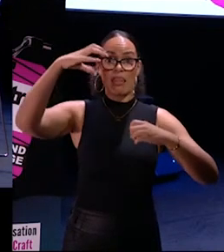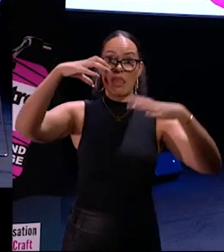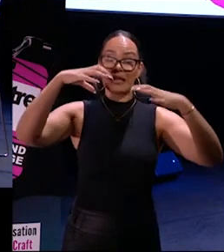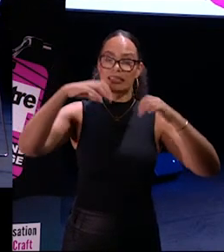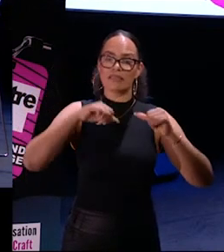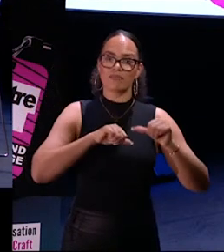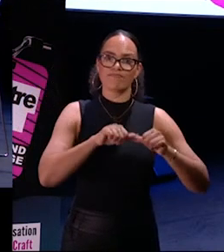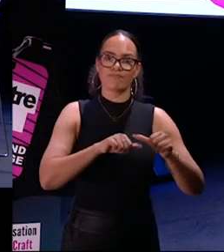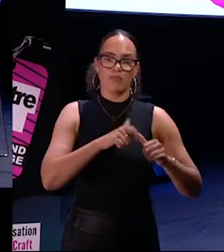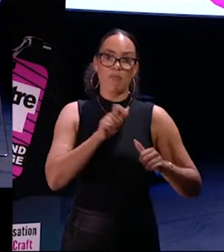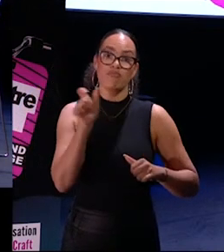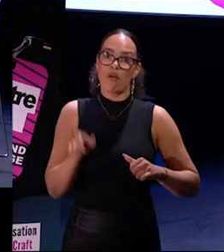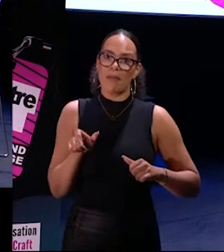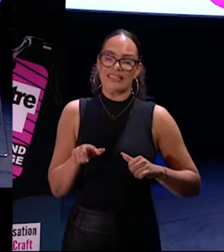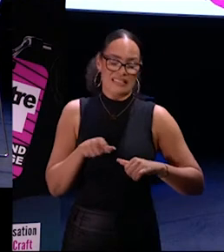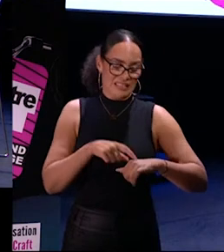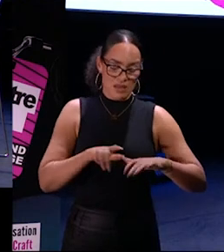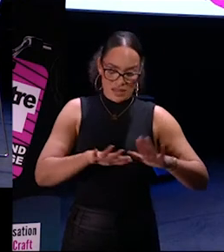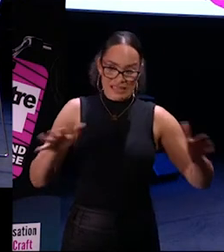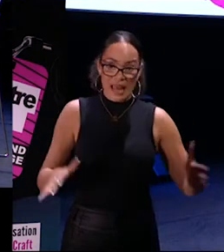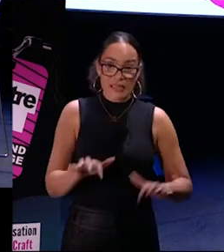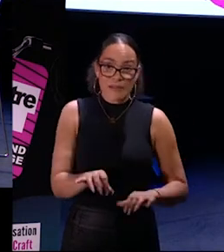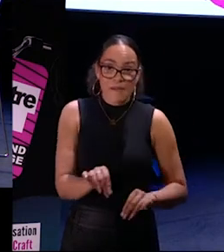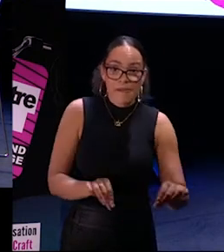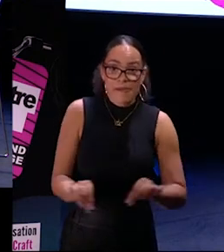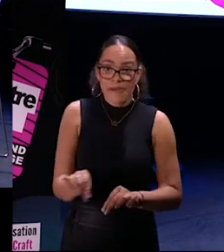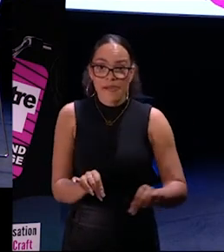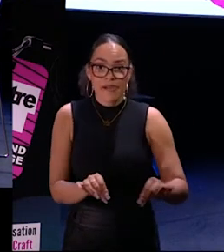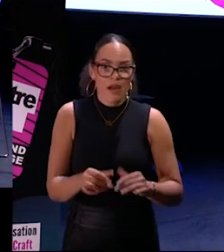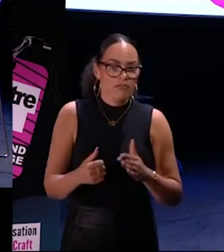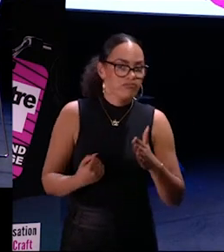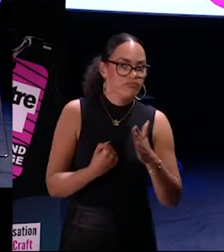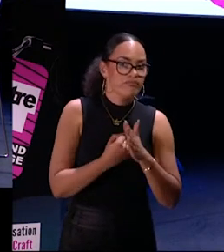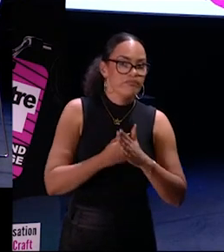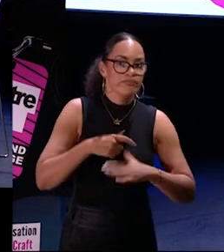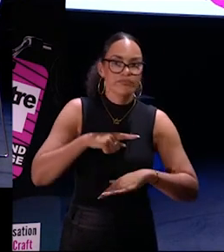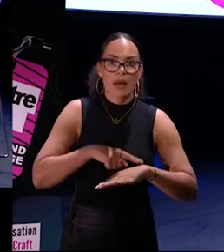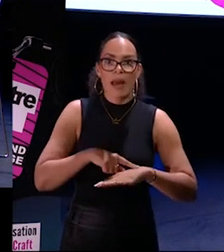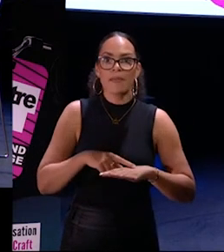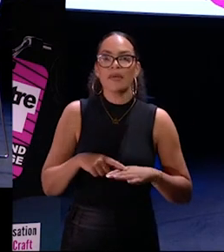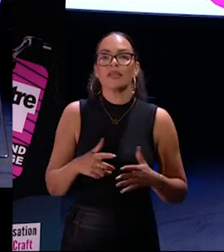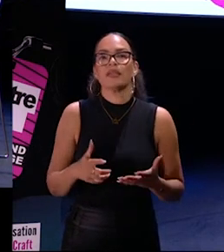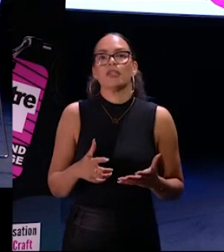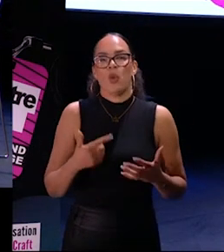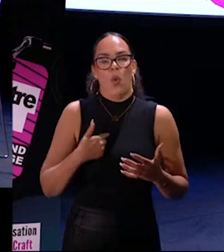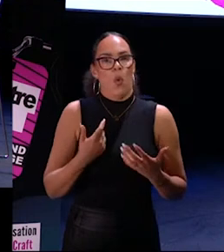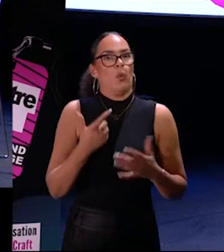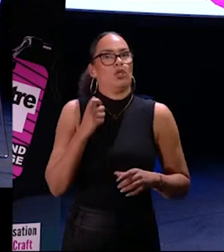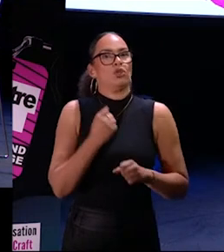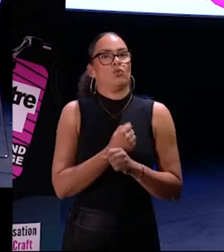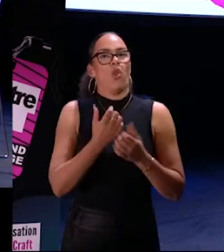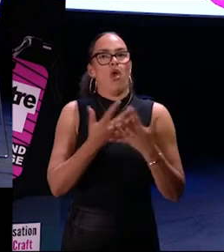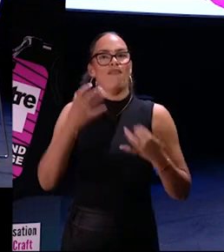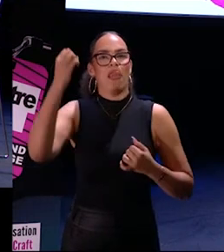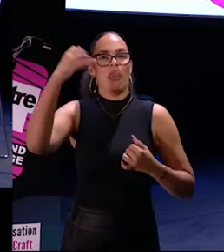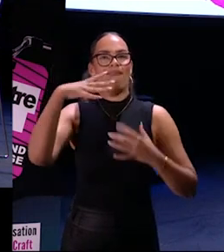programmers have limited time at the desk. To enable us to work through that, we have a lot of lighting visualisation. So we're